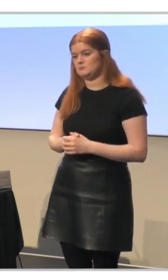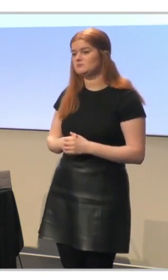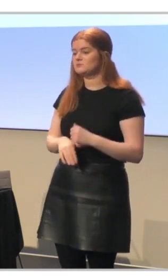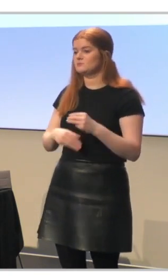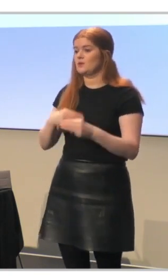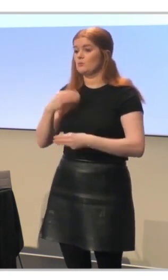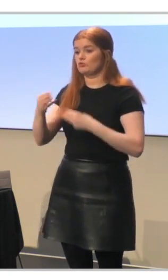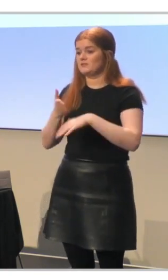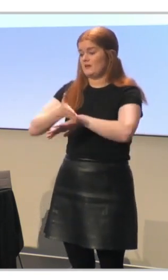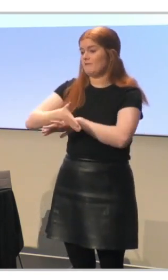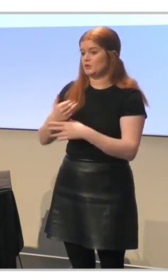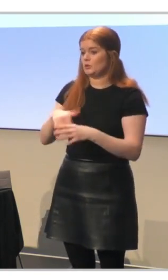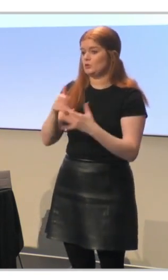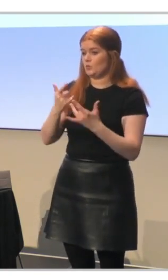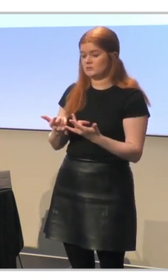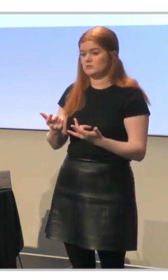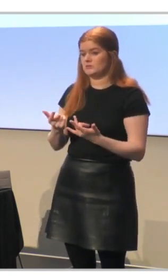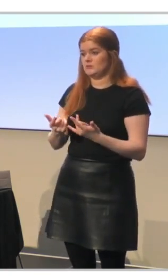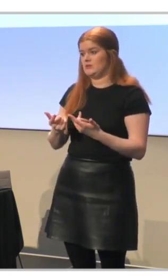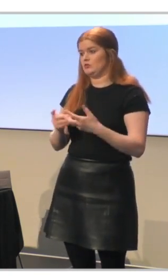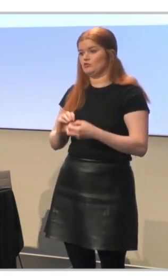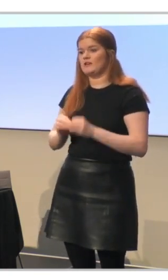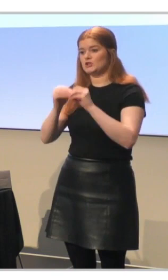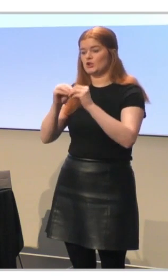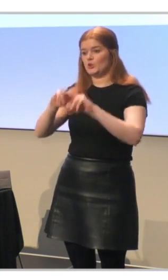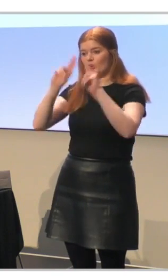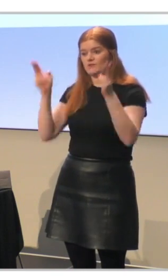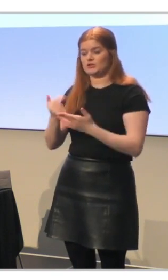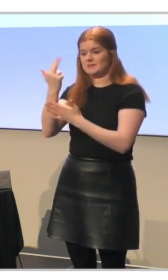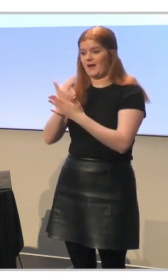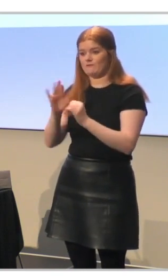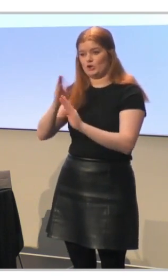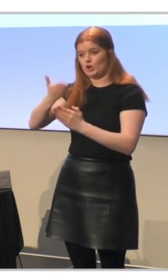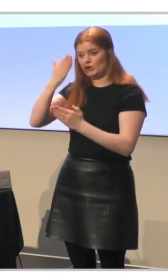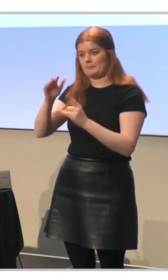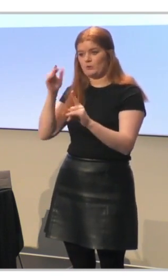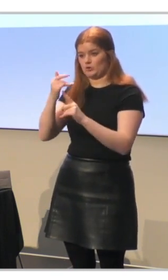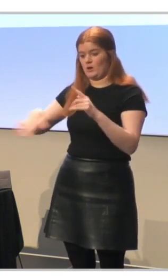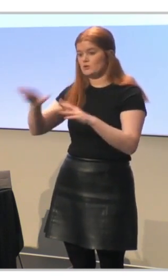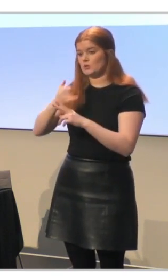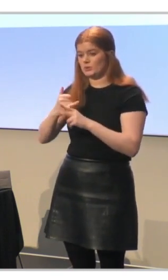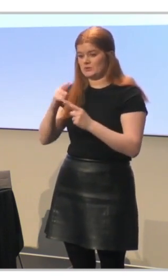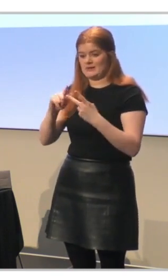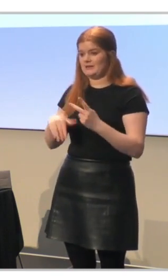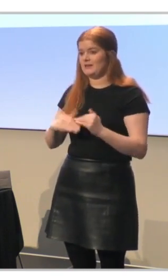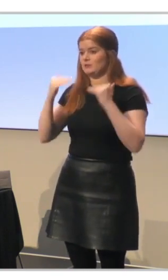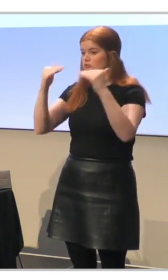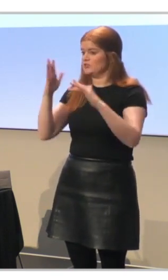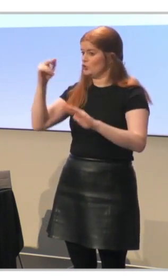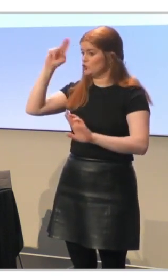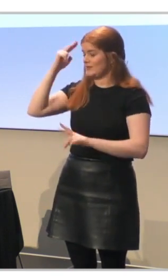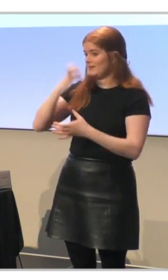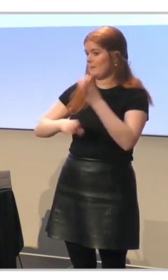Progressive efforts will include embedding a universal design for learning approach in our schools, increasing